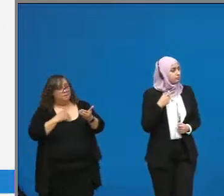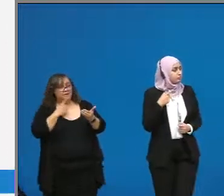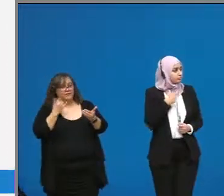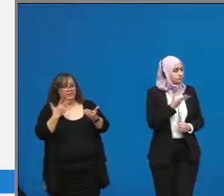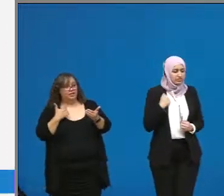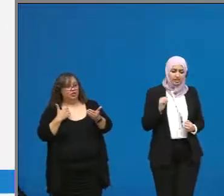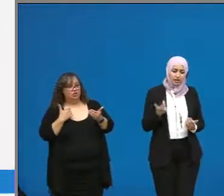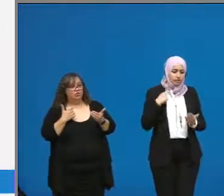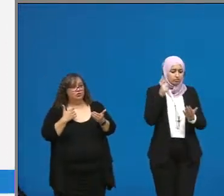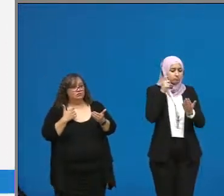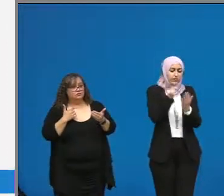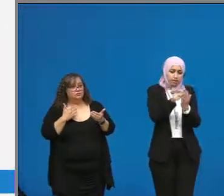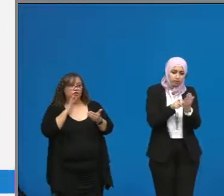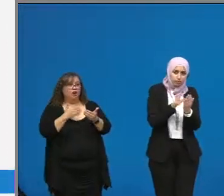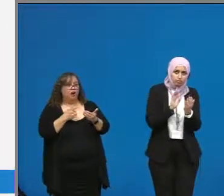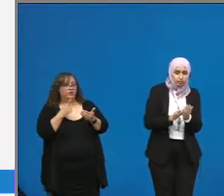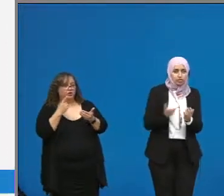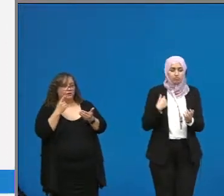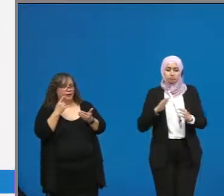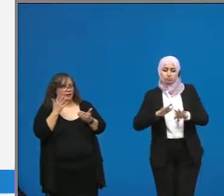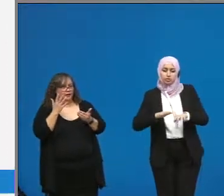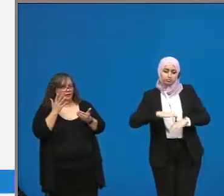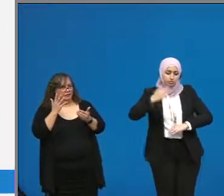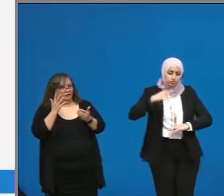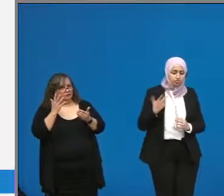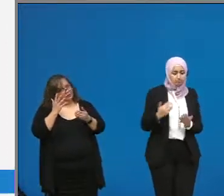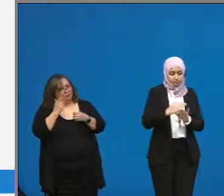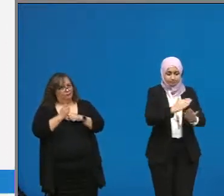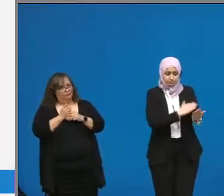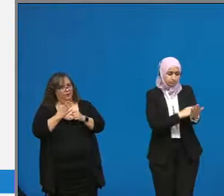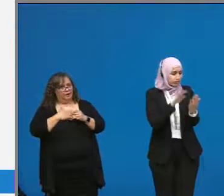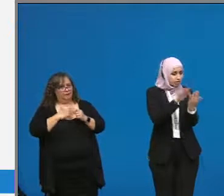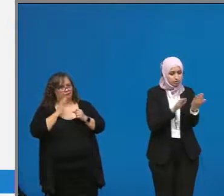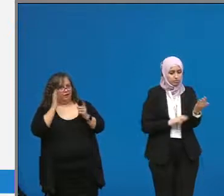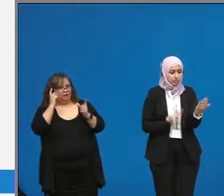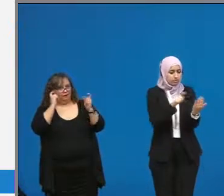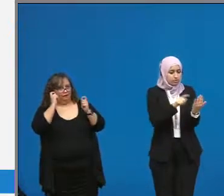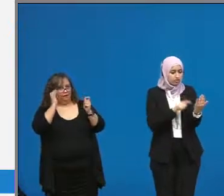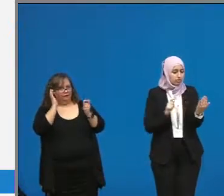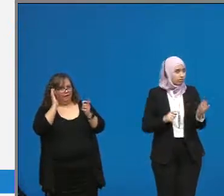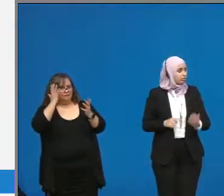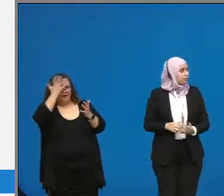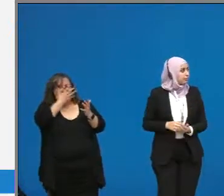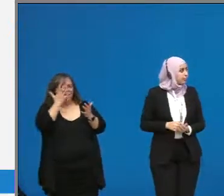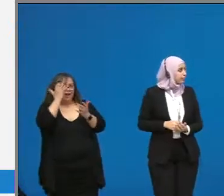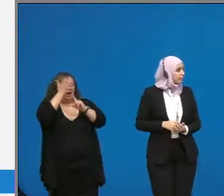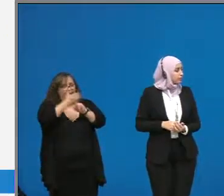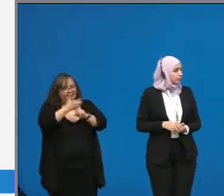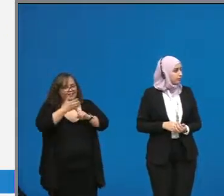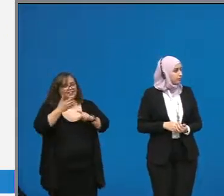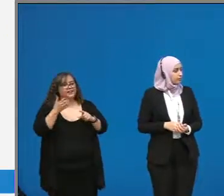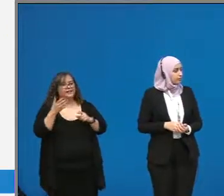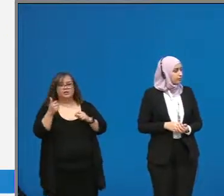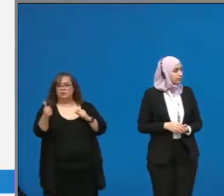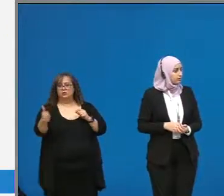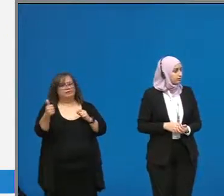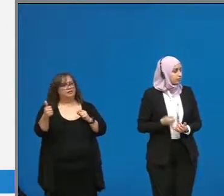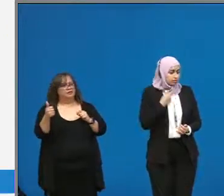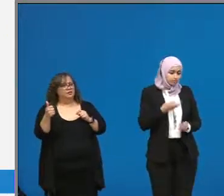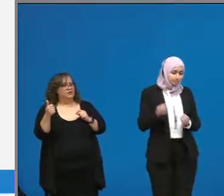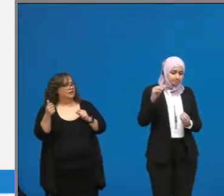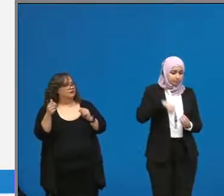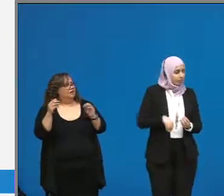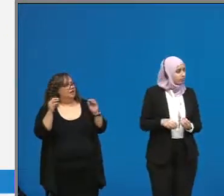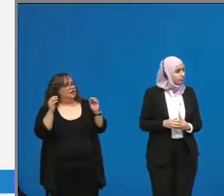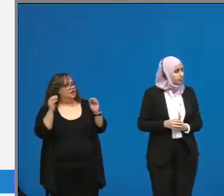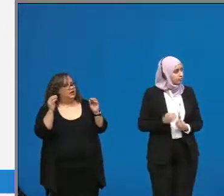that made that lovely sort of super heavy Bitmoji of me, that 15-year-old in my house, she has no individual